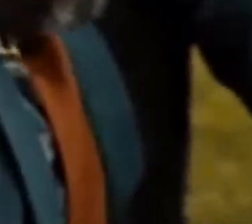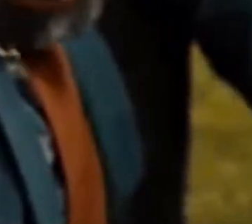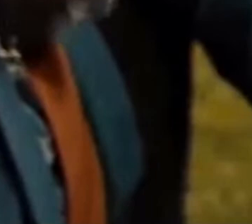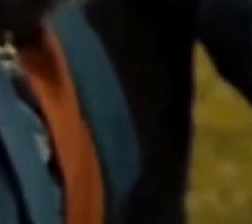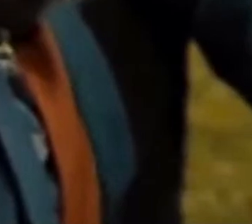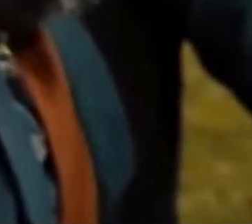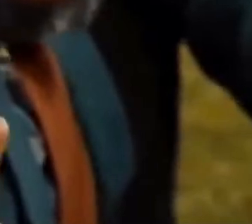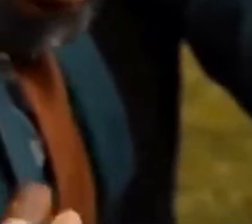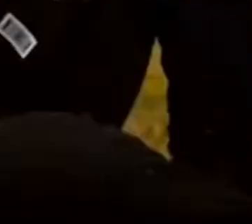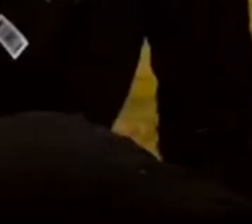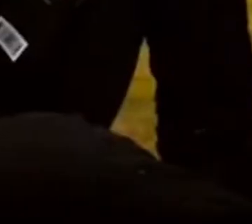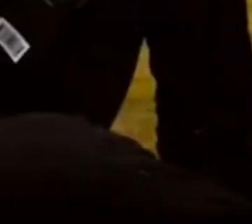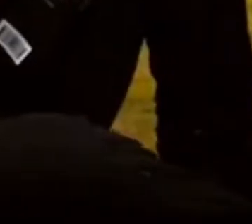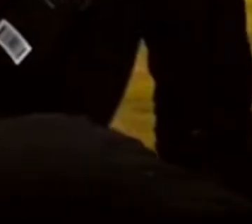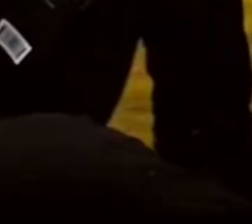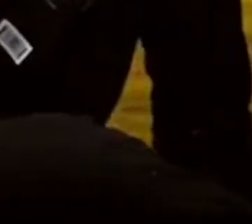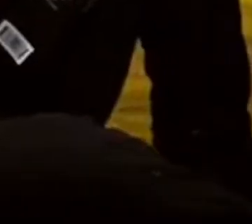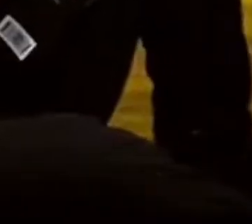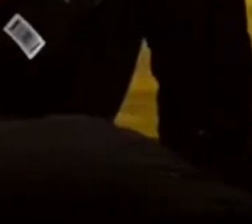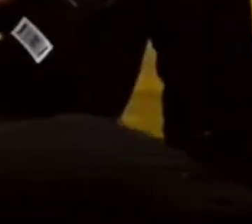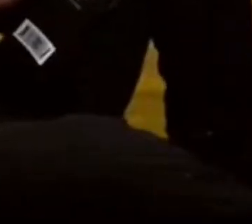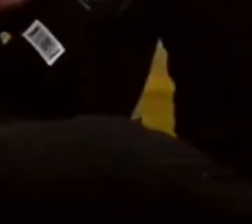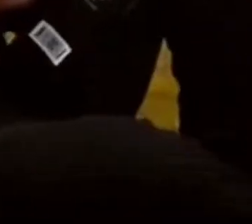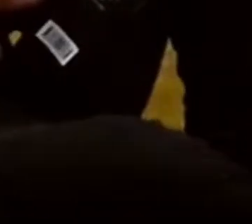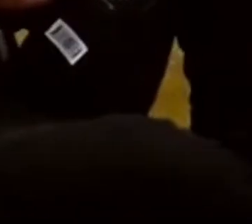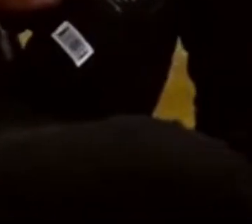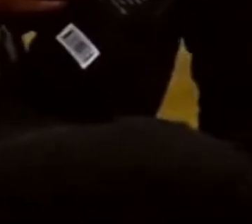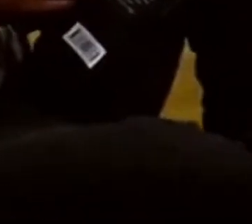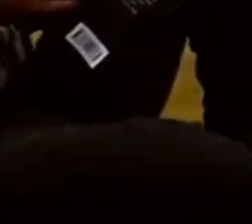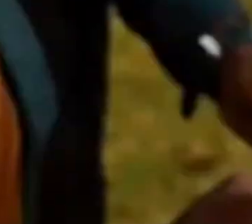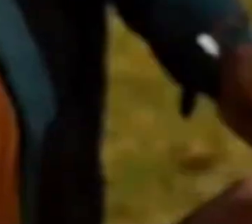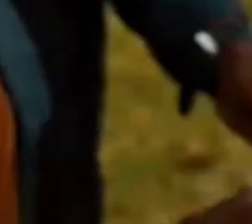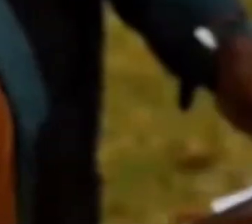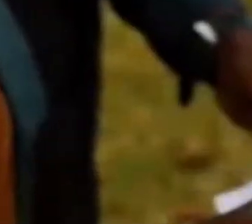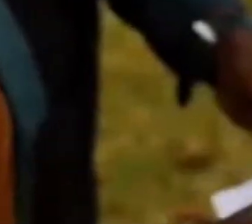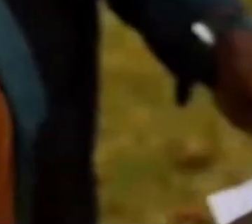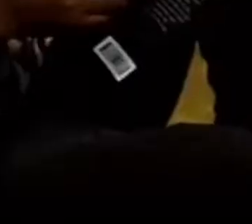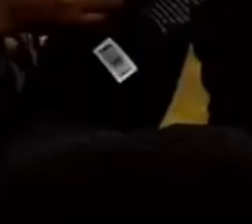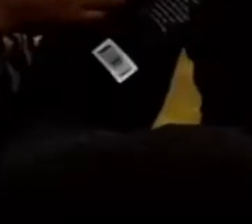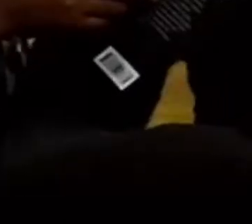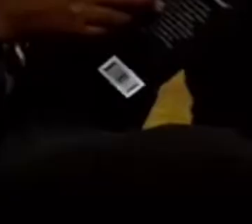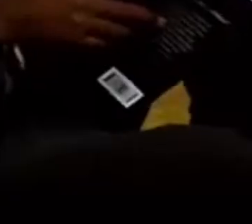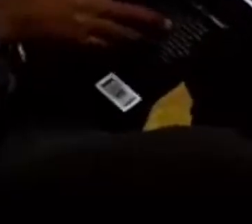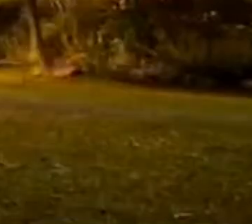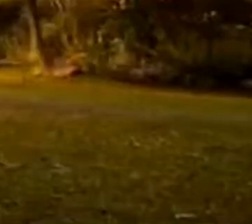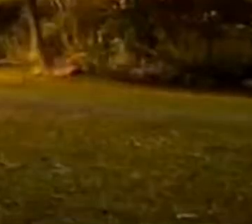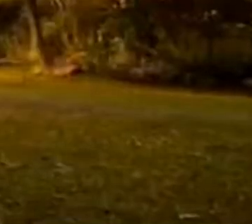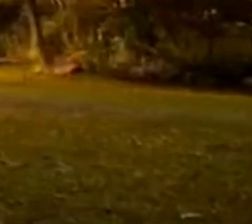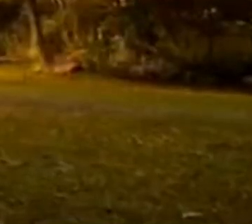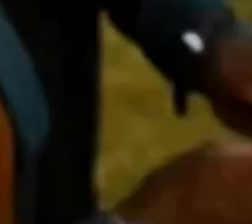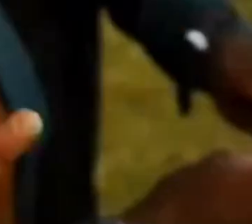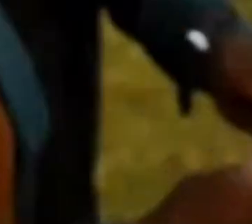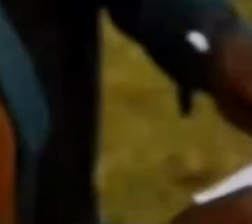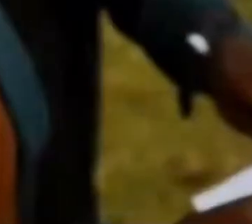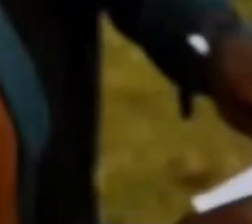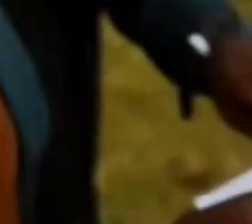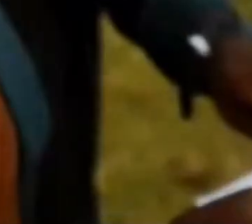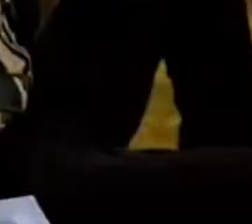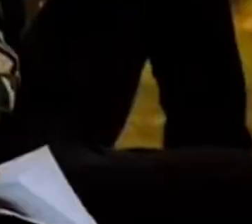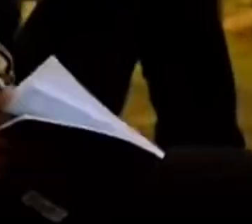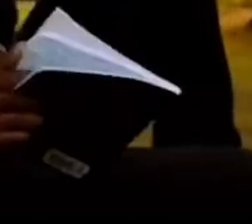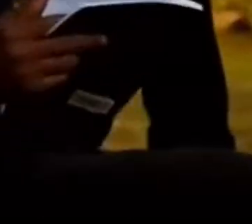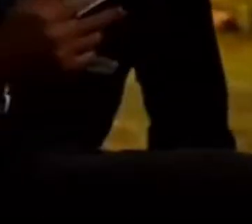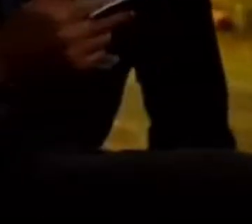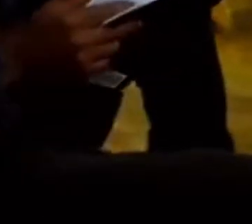cripples, I think they move better than you. They got vendettas, it'll post some hits or get umbrellas. Chill, check your fellas, you will find a lot are not the realest. The closest,